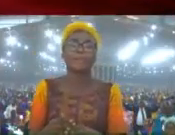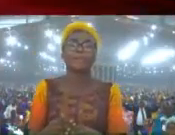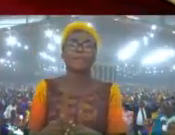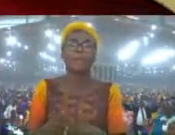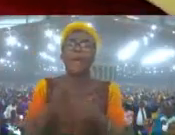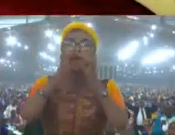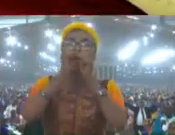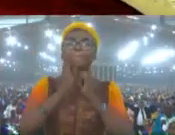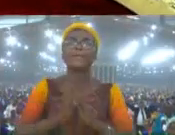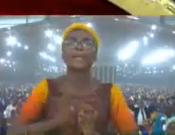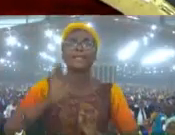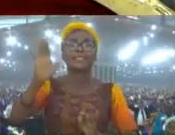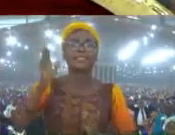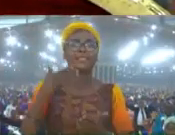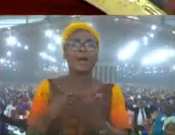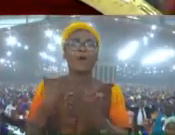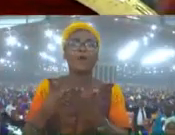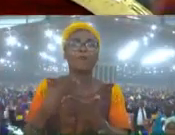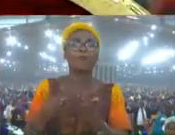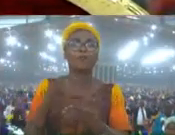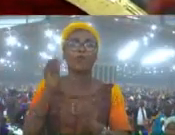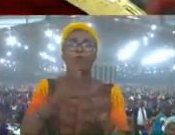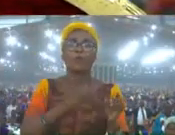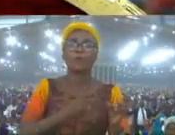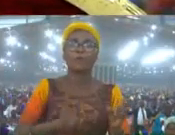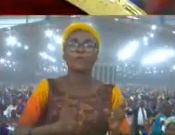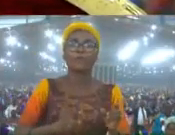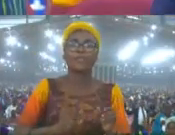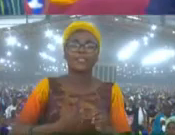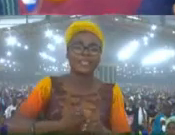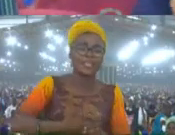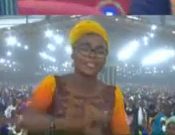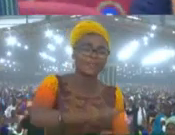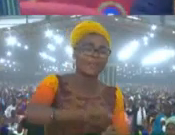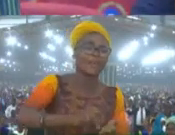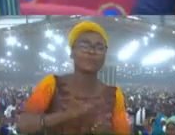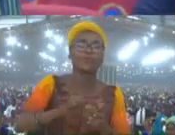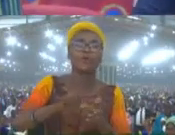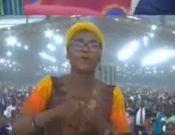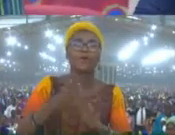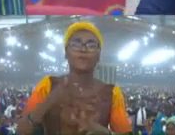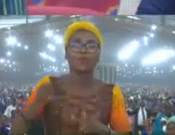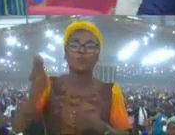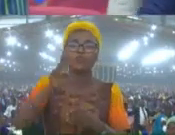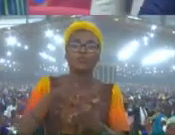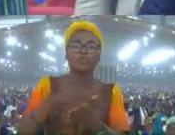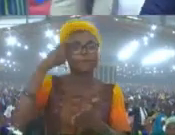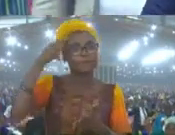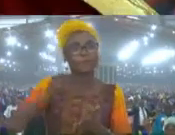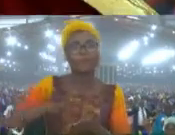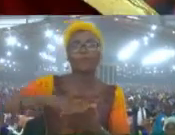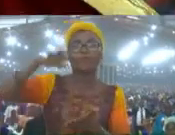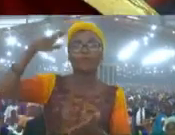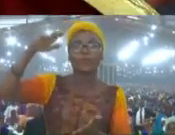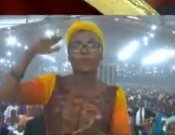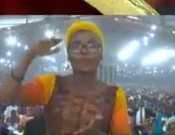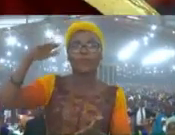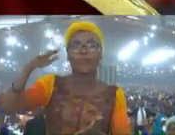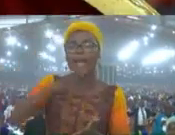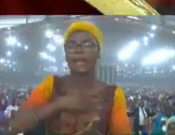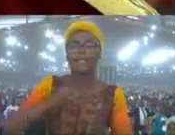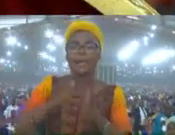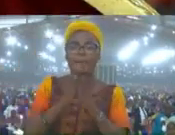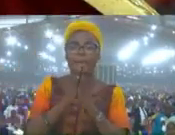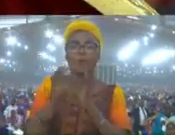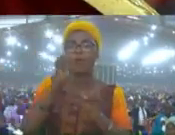Bless their offering, O Lord. Sanctify it. Use it for your glory. And I pray, Lord